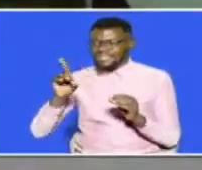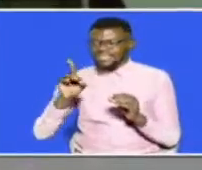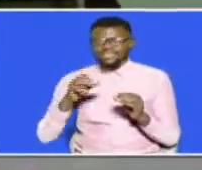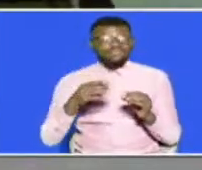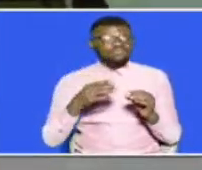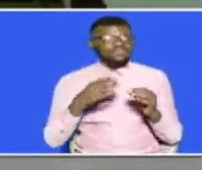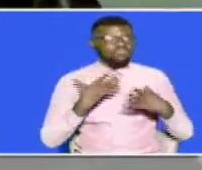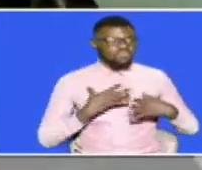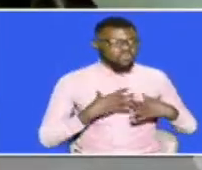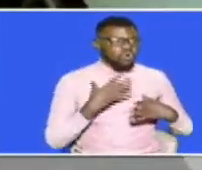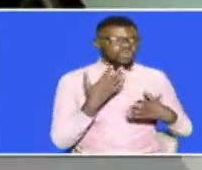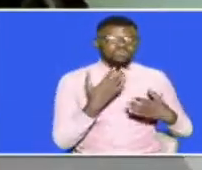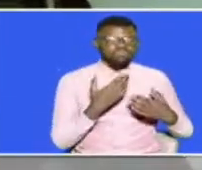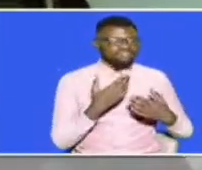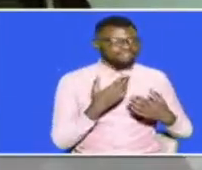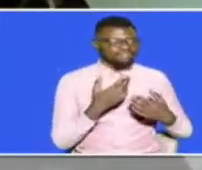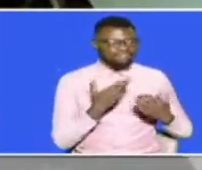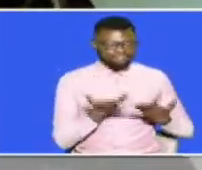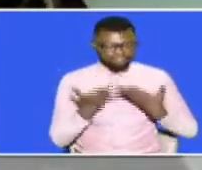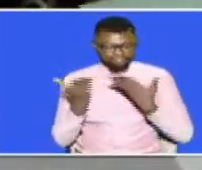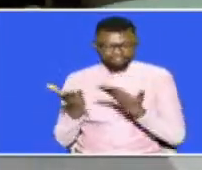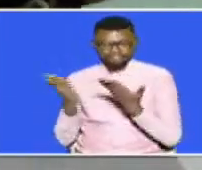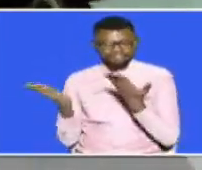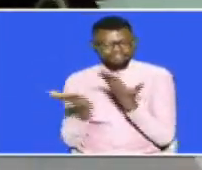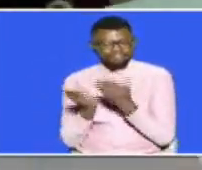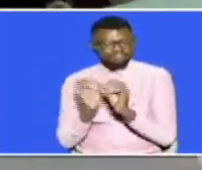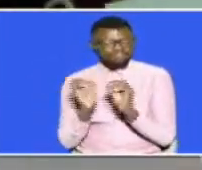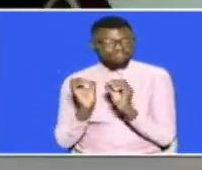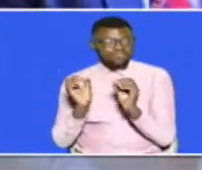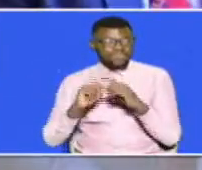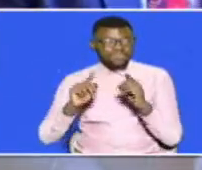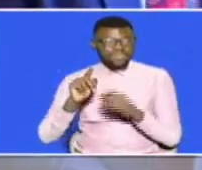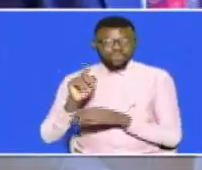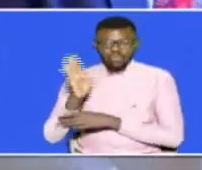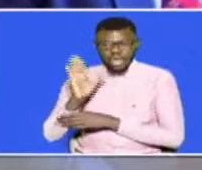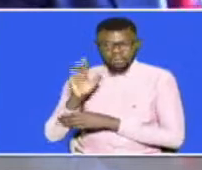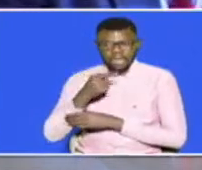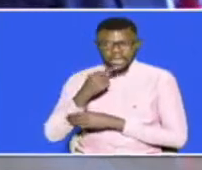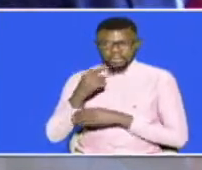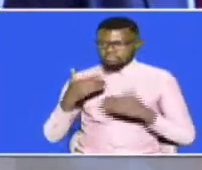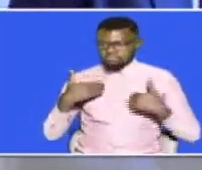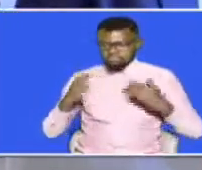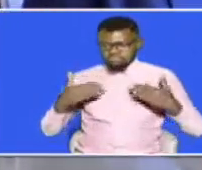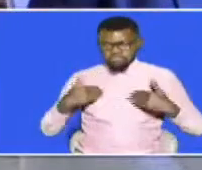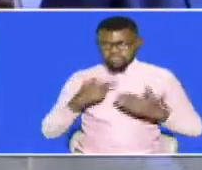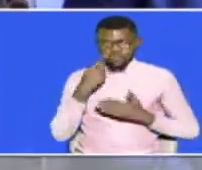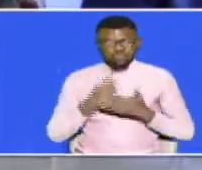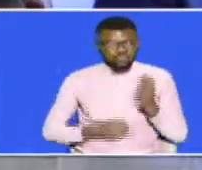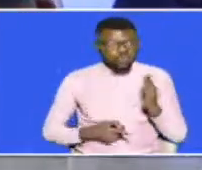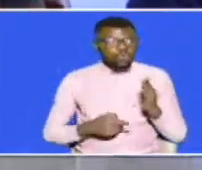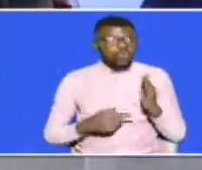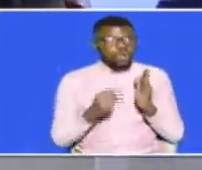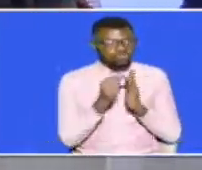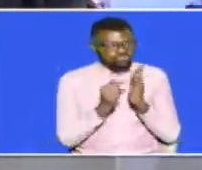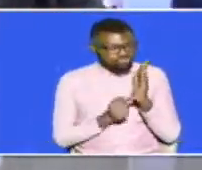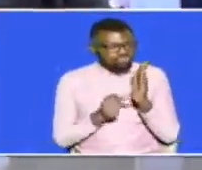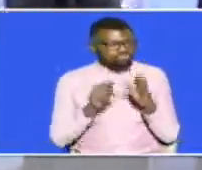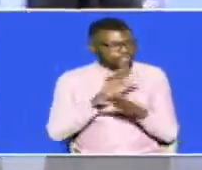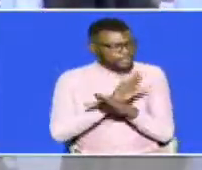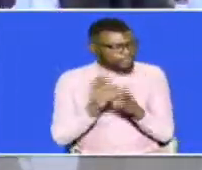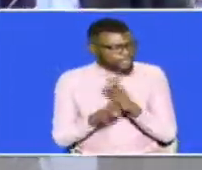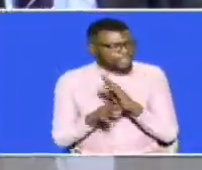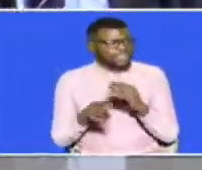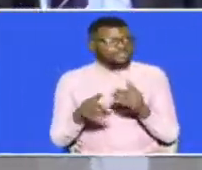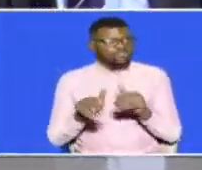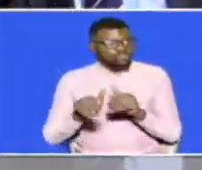cards. But Wiper Party has dismissed IEBC's move, saying they had complied with every requirement for the party